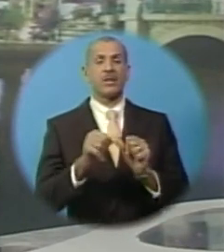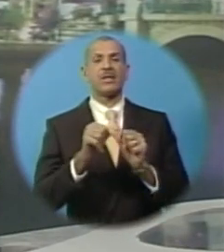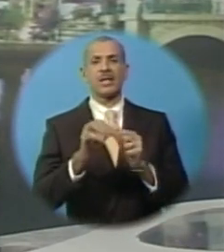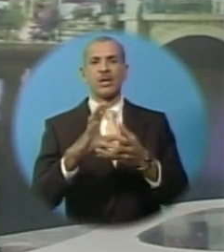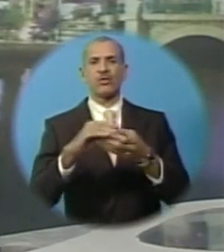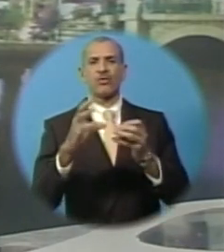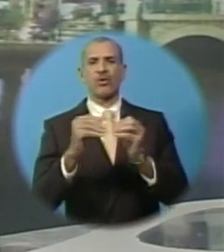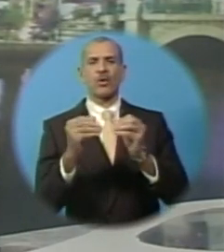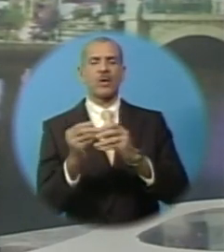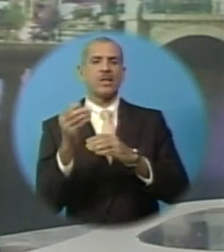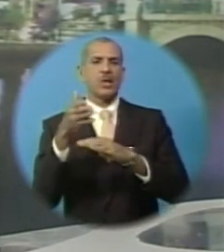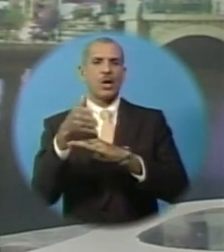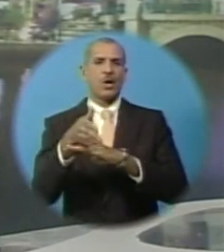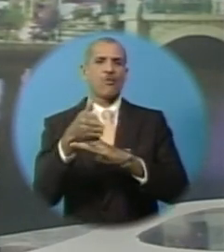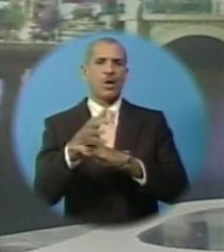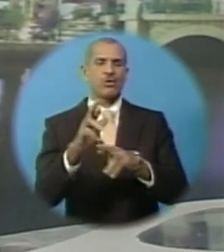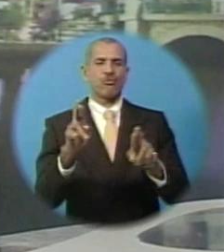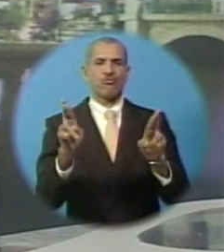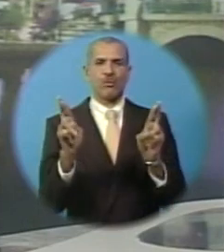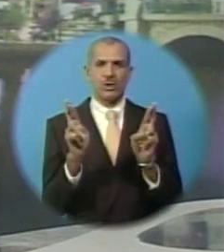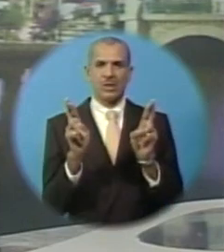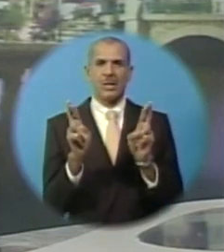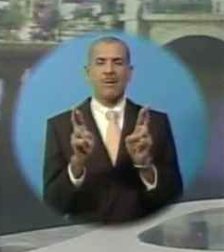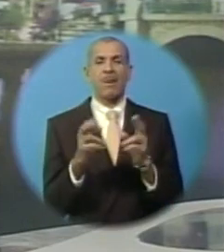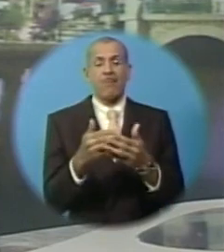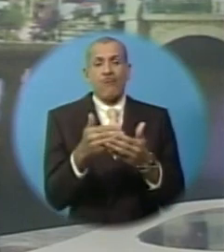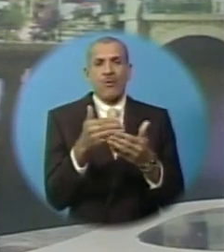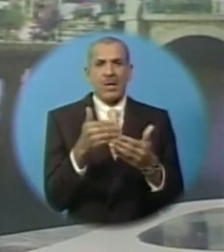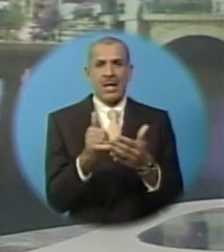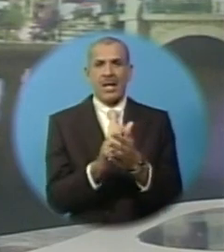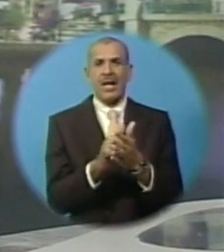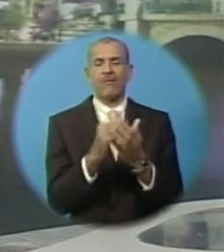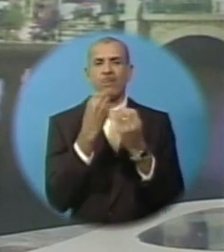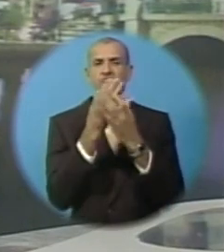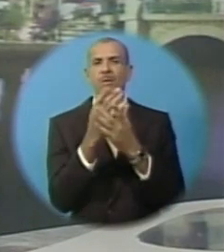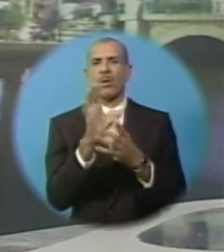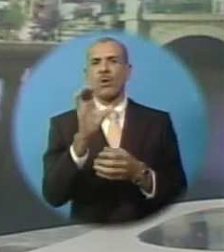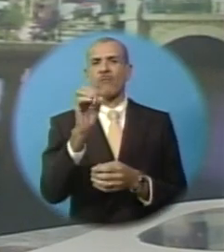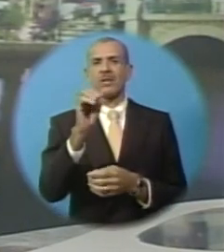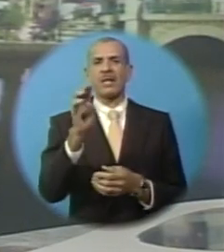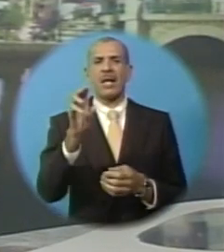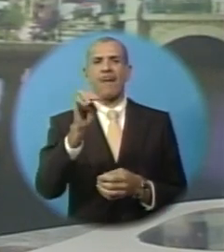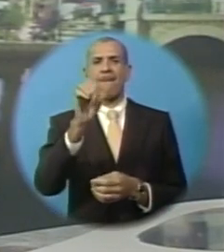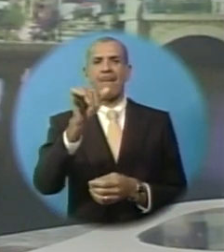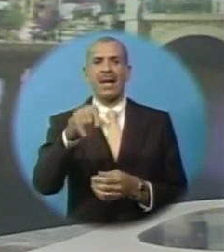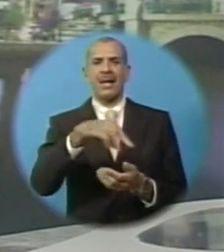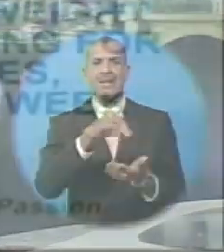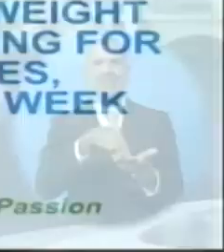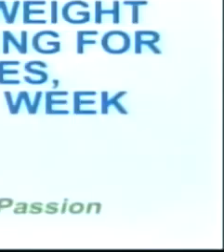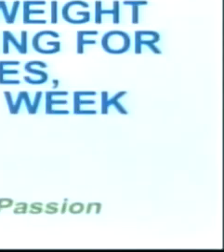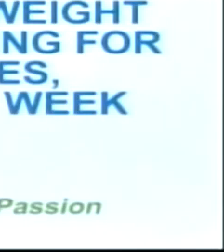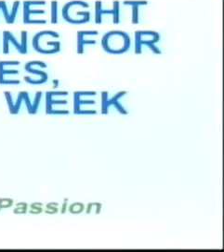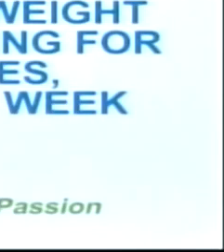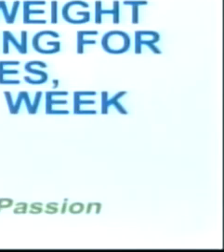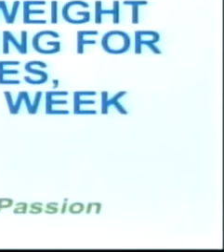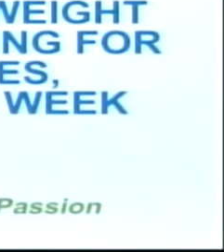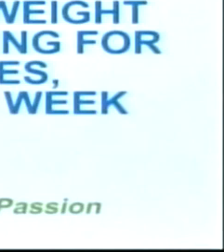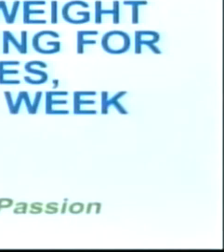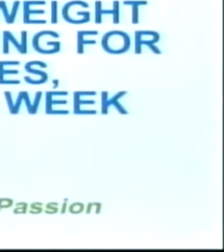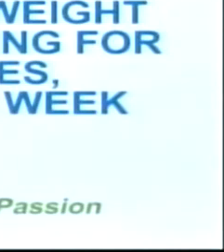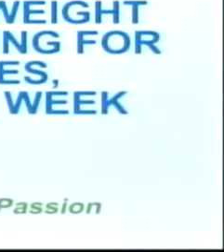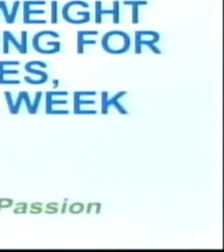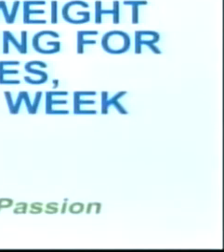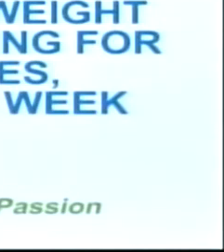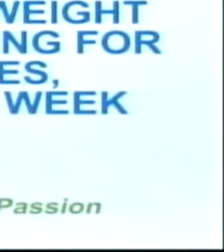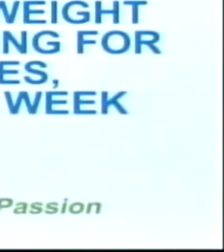some of the stories making headlines across the region. But before we get there, here's a tip from Coverley Medical Center. By losing 7% of your